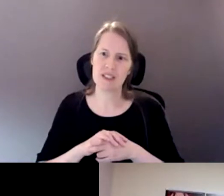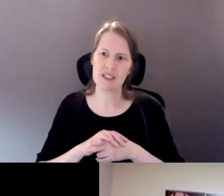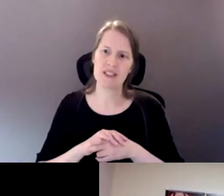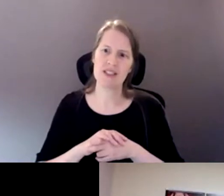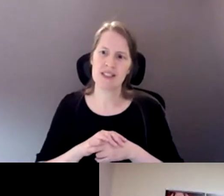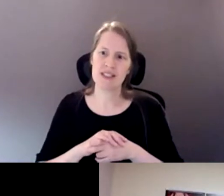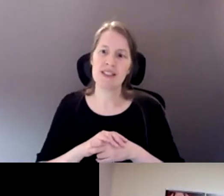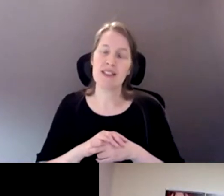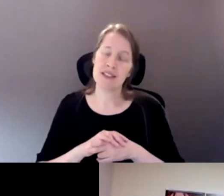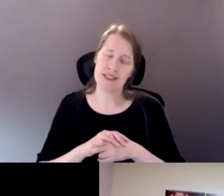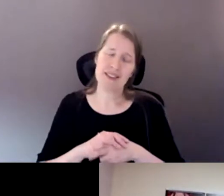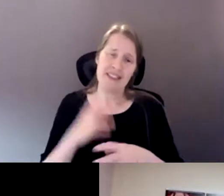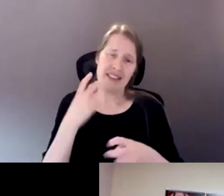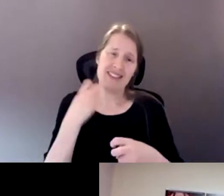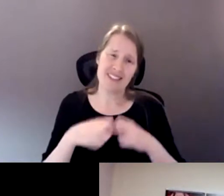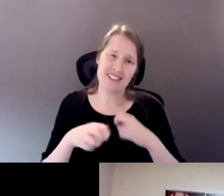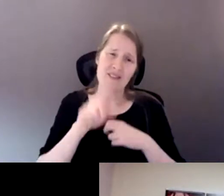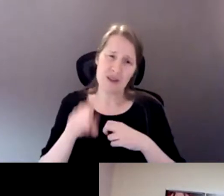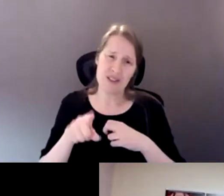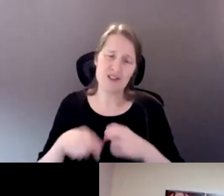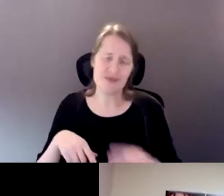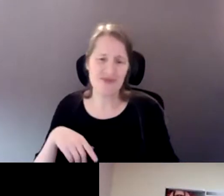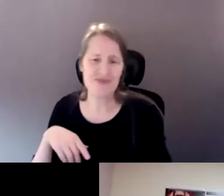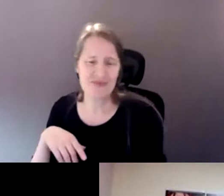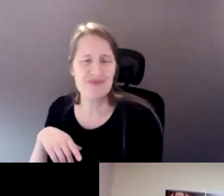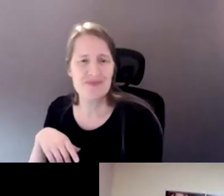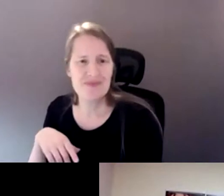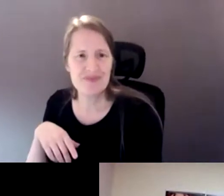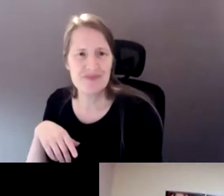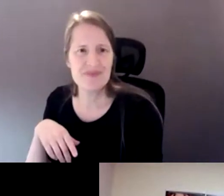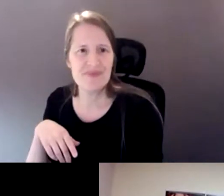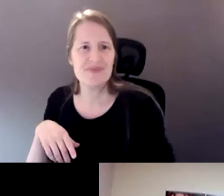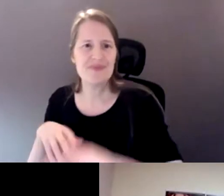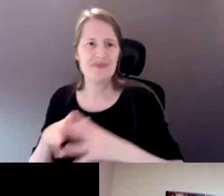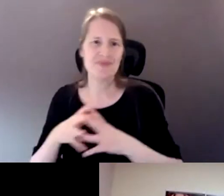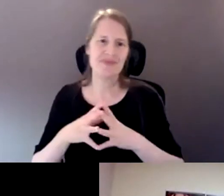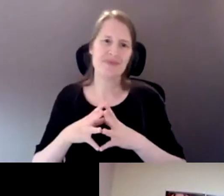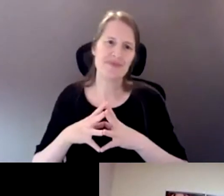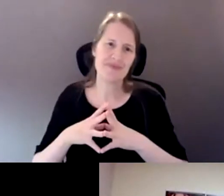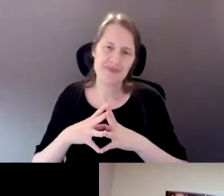that's a difficult question in a sense that we seem to be always,